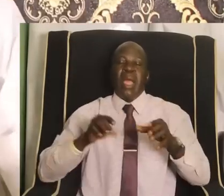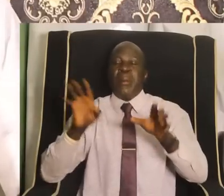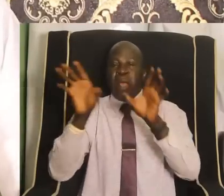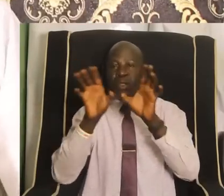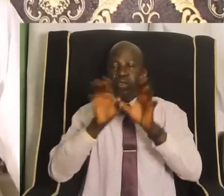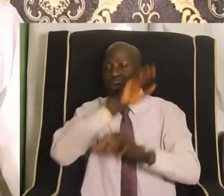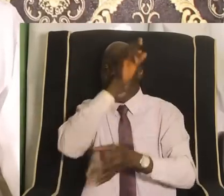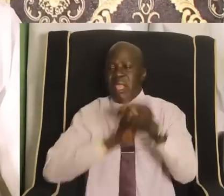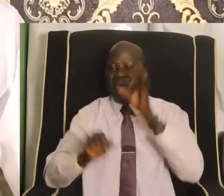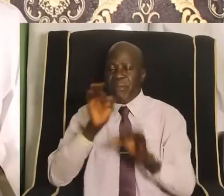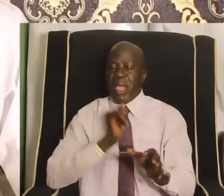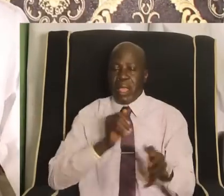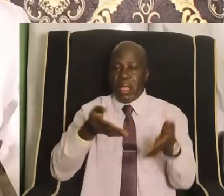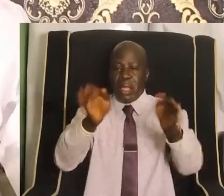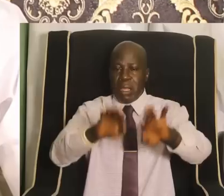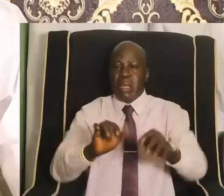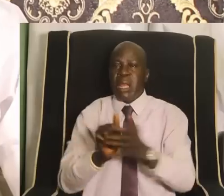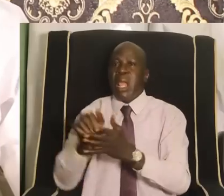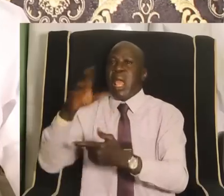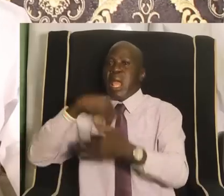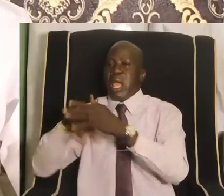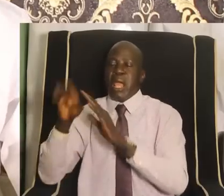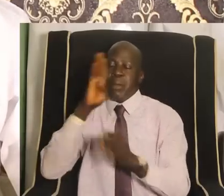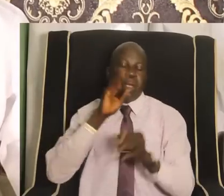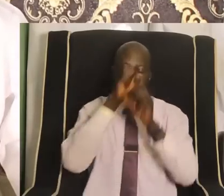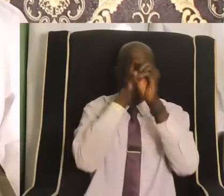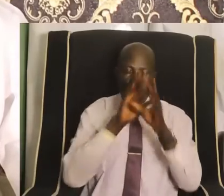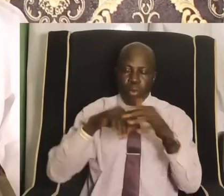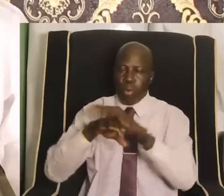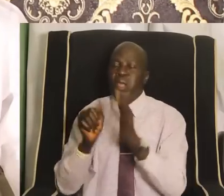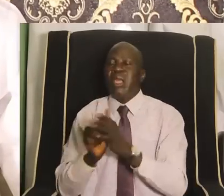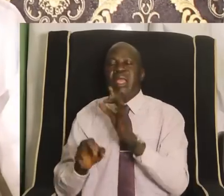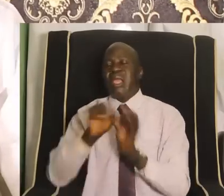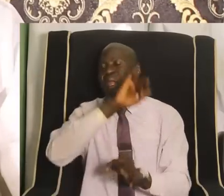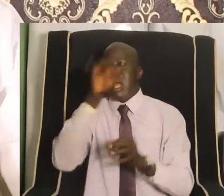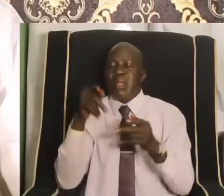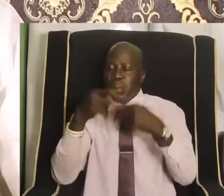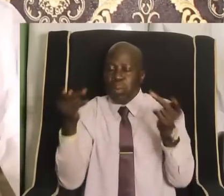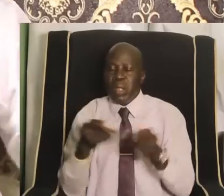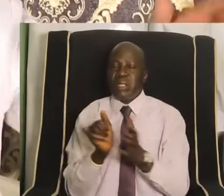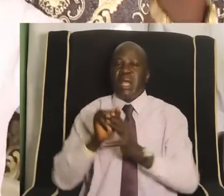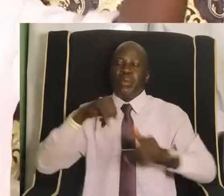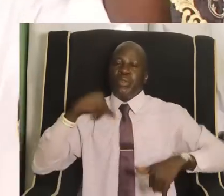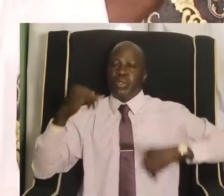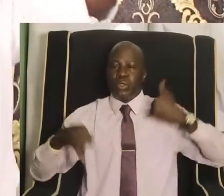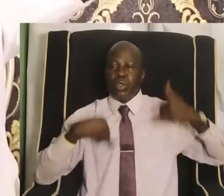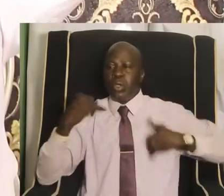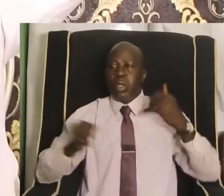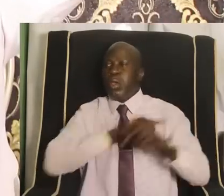mi ti baku ebo iboko ni ibi